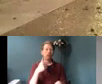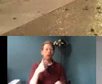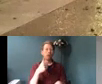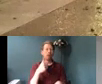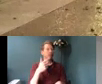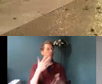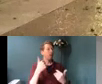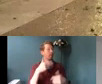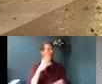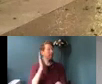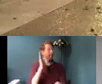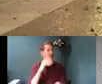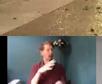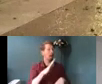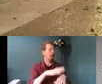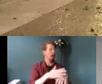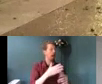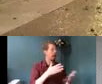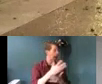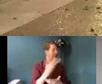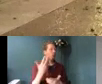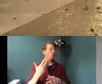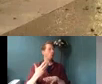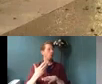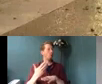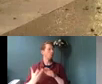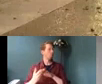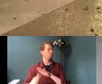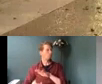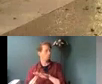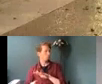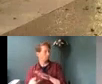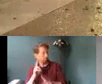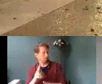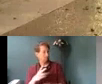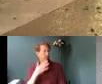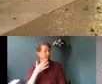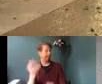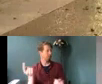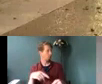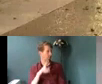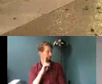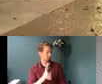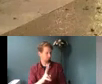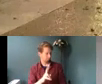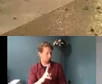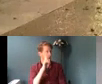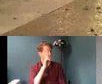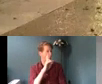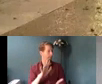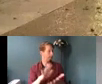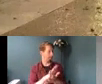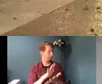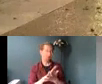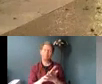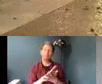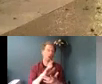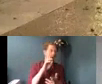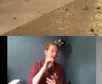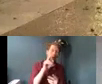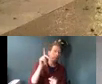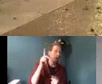Doctoral Inaugural Lectures, whether you're watching live or on the recording. Thanks for taking the time out to spend it with us. And I hope you're enjoying the sunny weather if you're